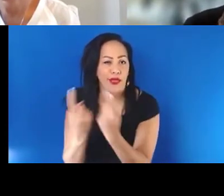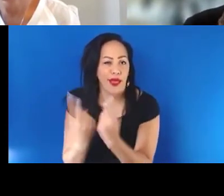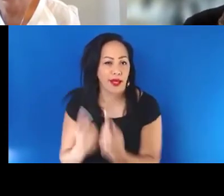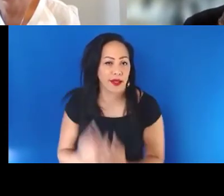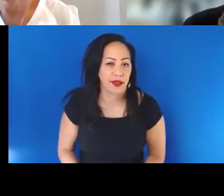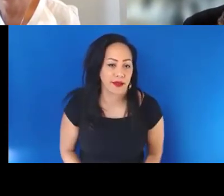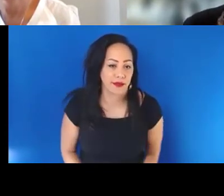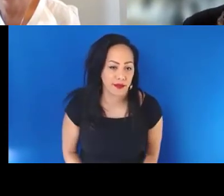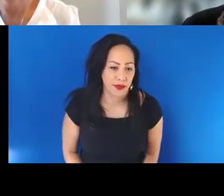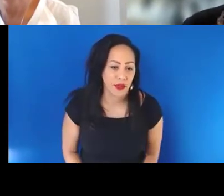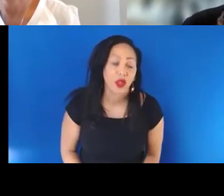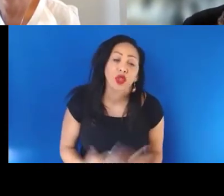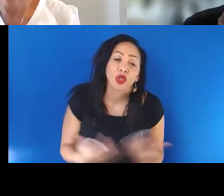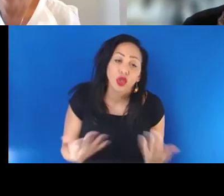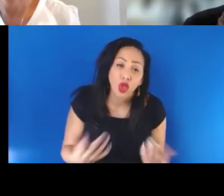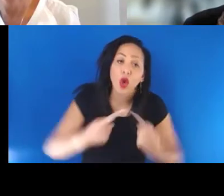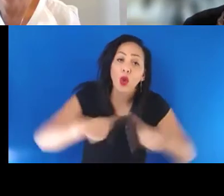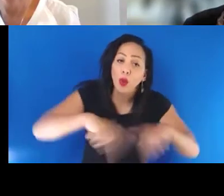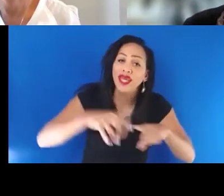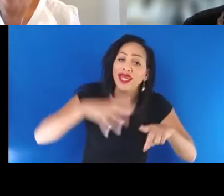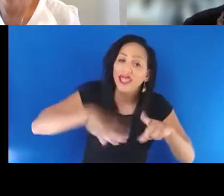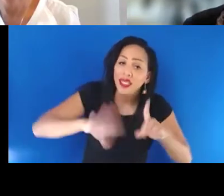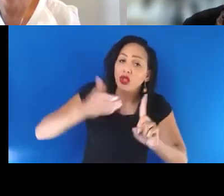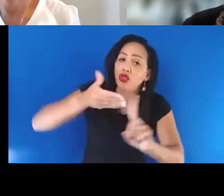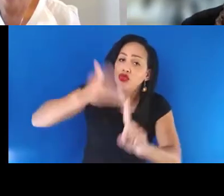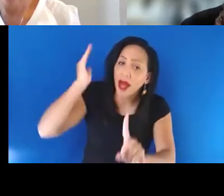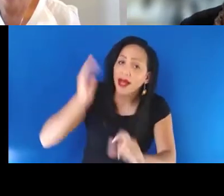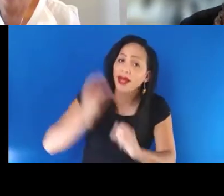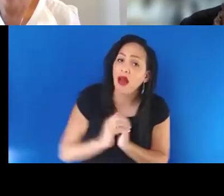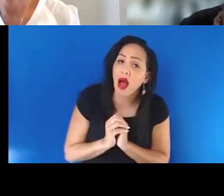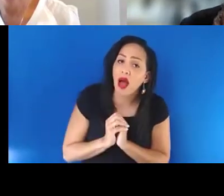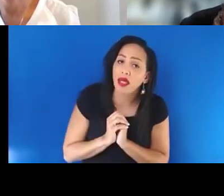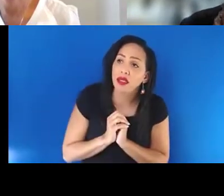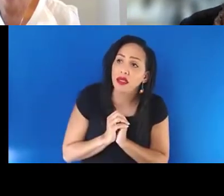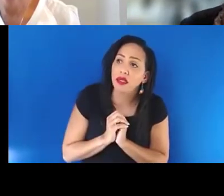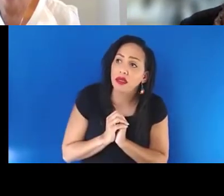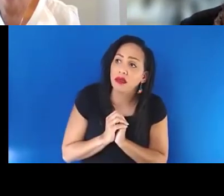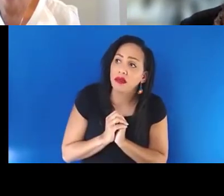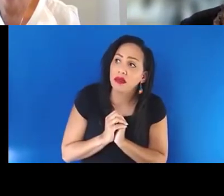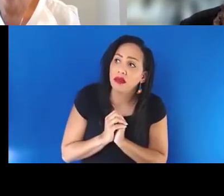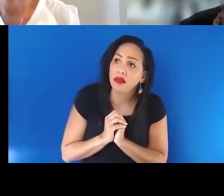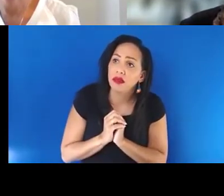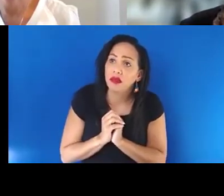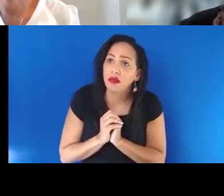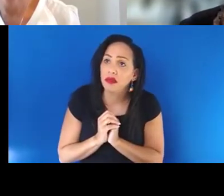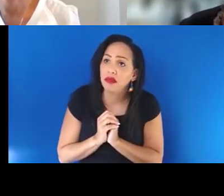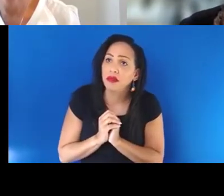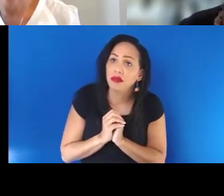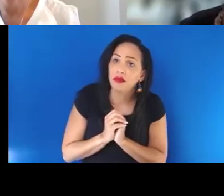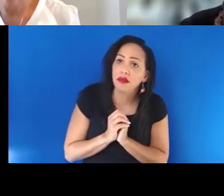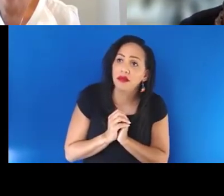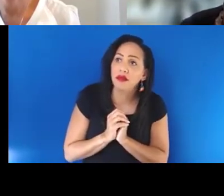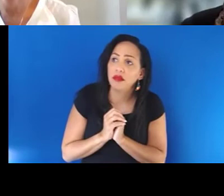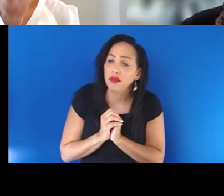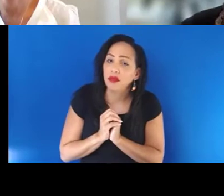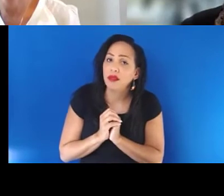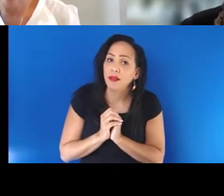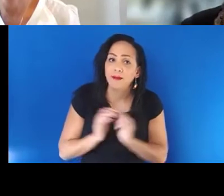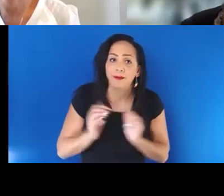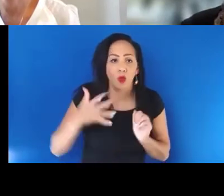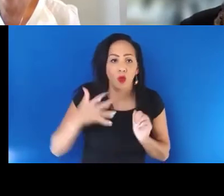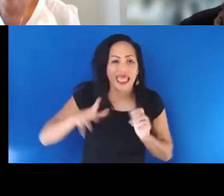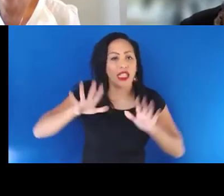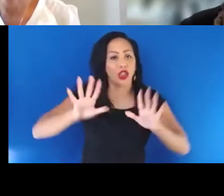about recognizing that we need to sort of find a pace to slow down and to see. As my